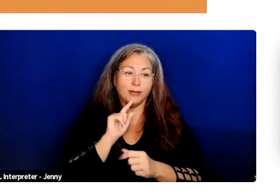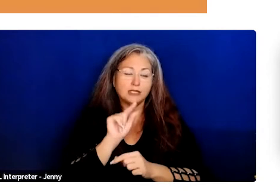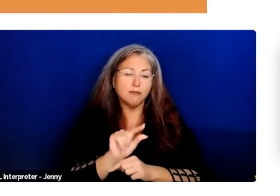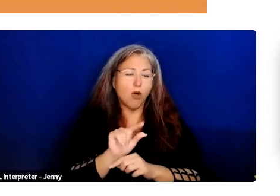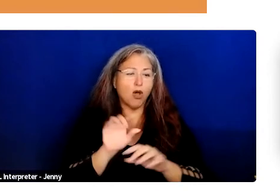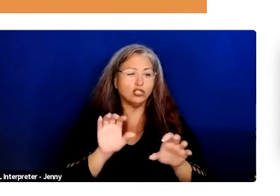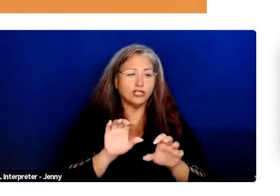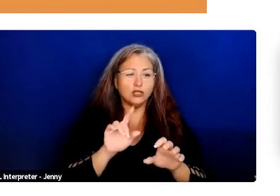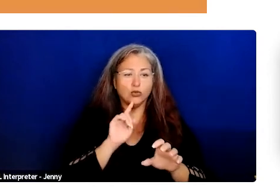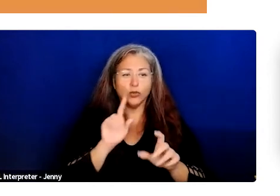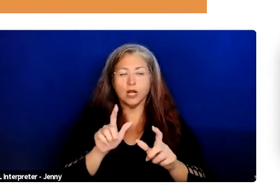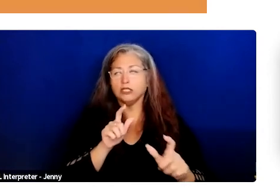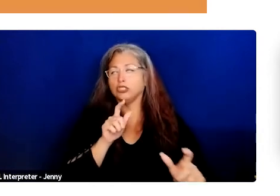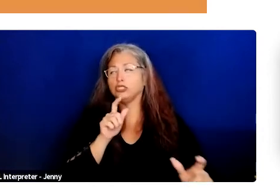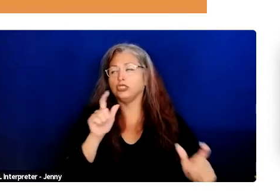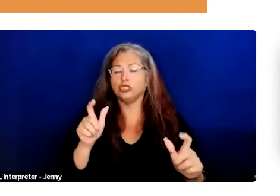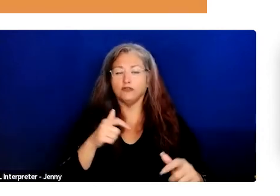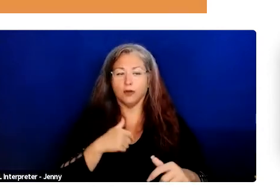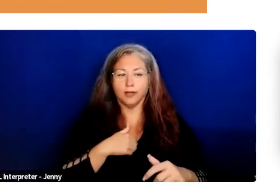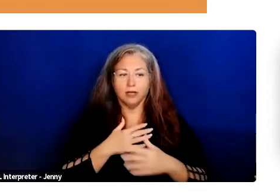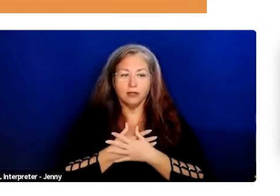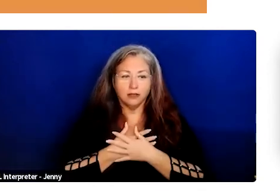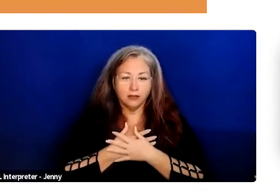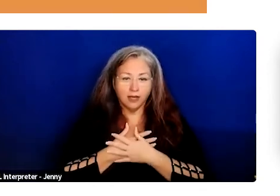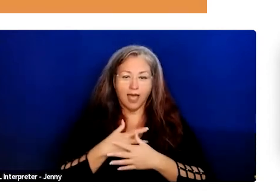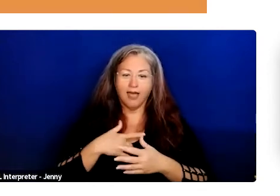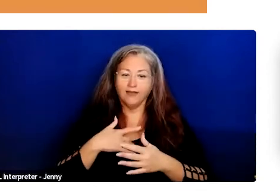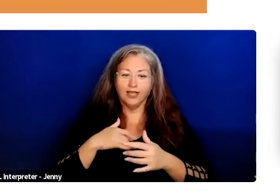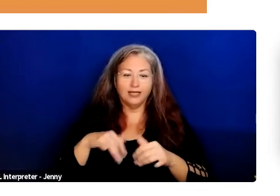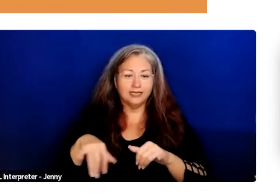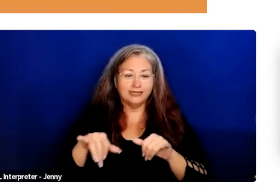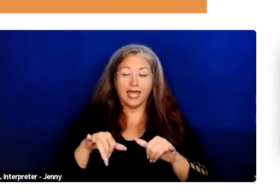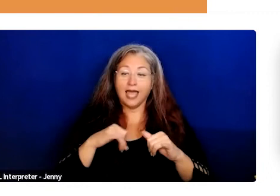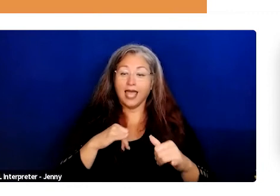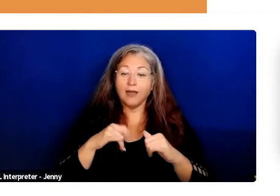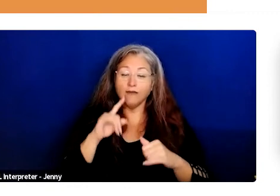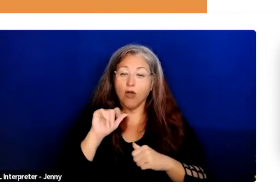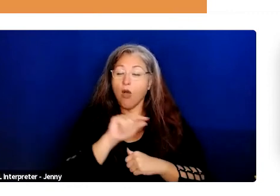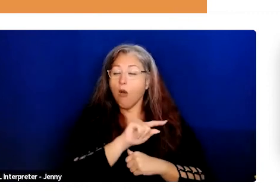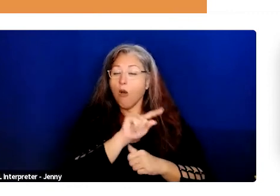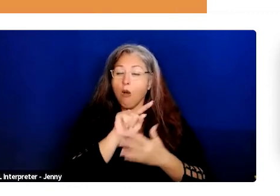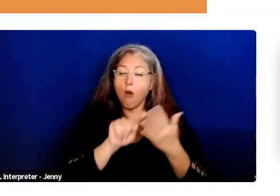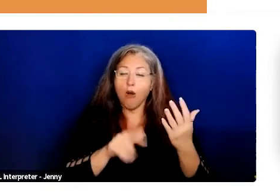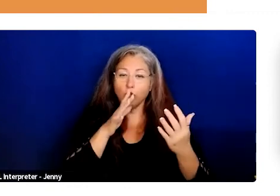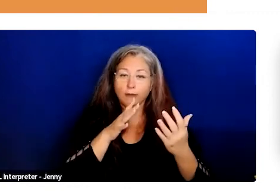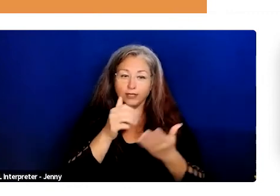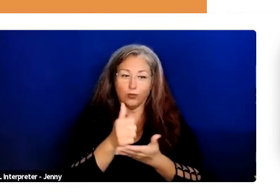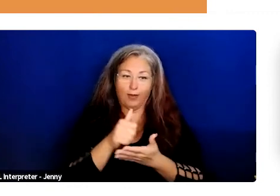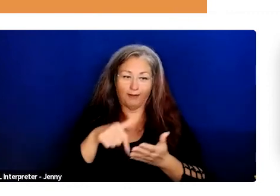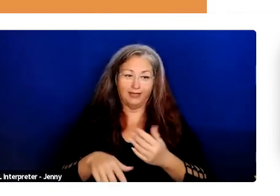her part were enormous to me." And I feel that way about all of the women that have aided this